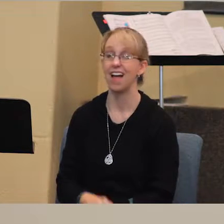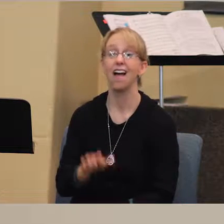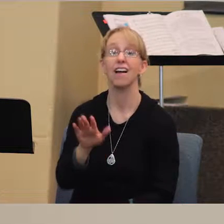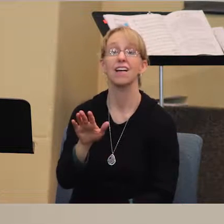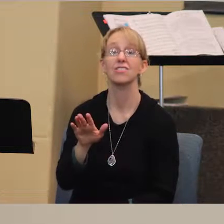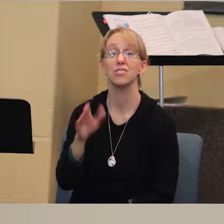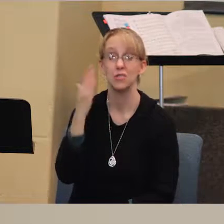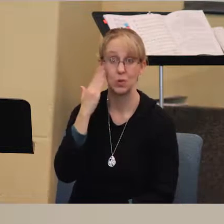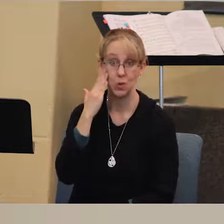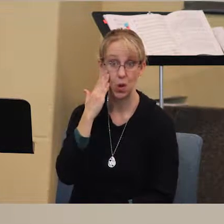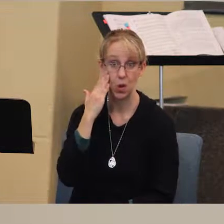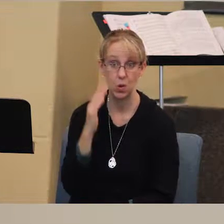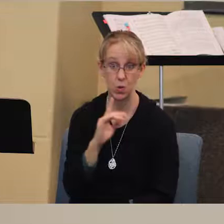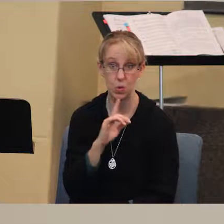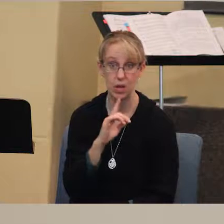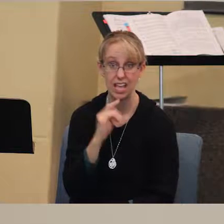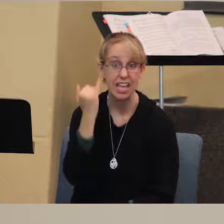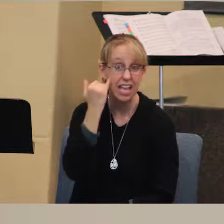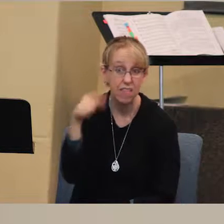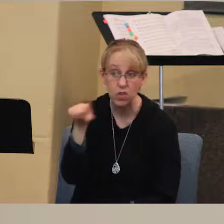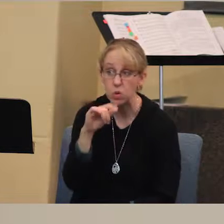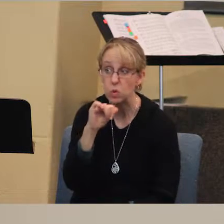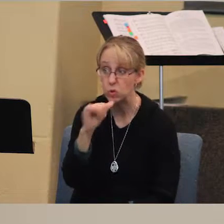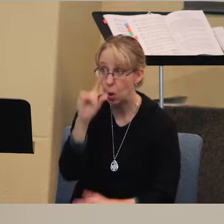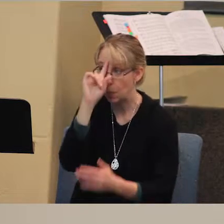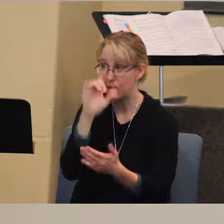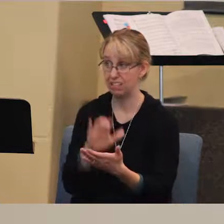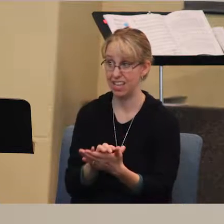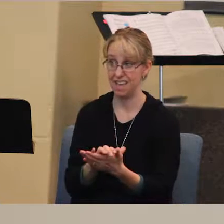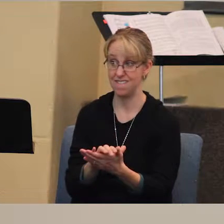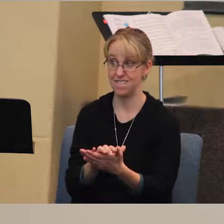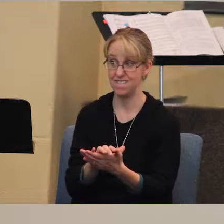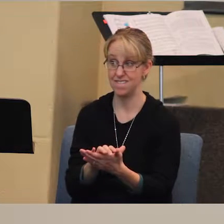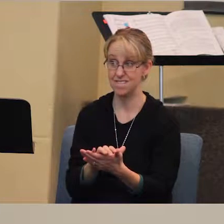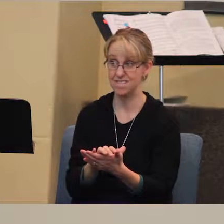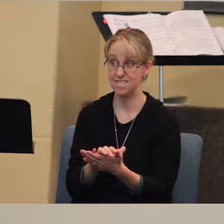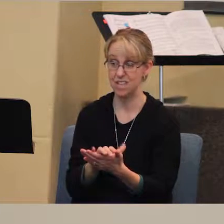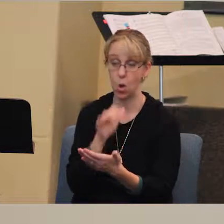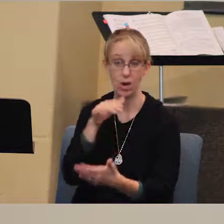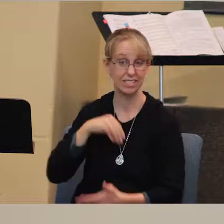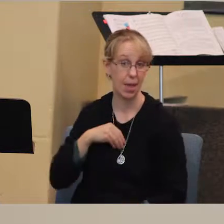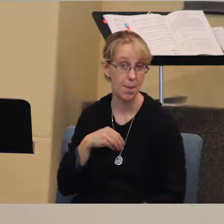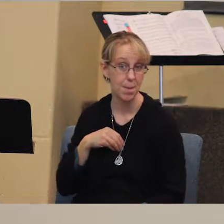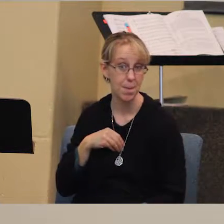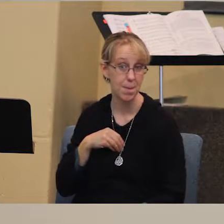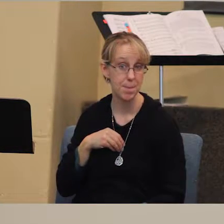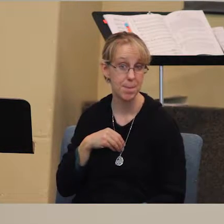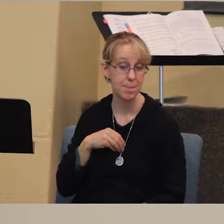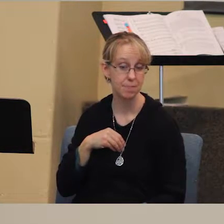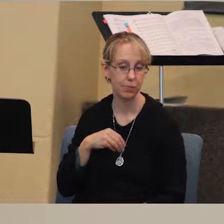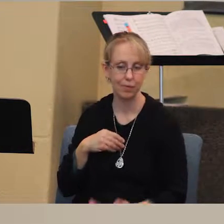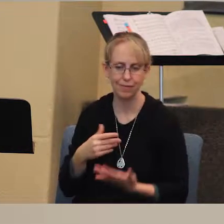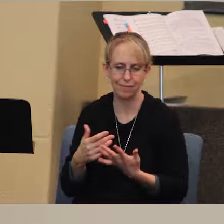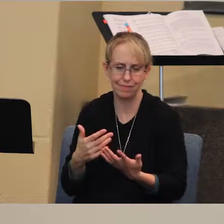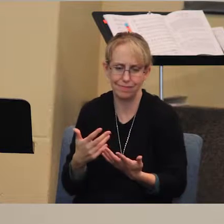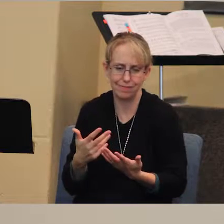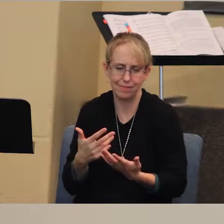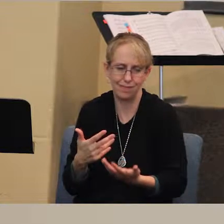Because, you know, the truth is that if you don't believe and you don't buy into it, then it really doesn't matter to